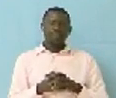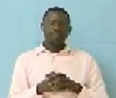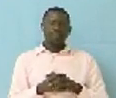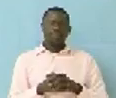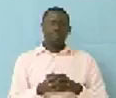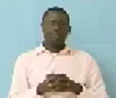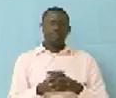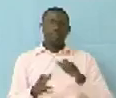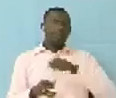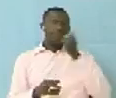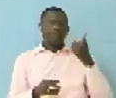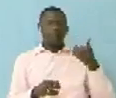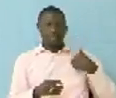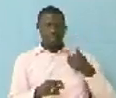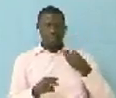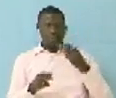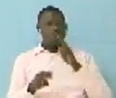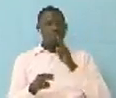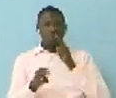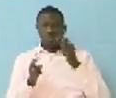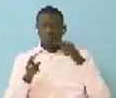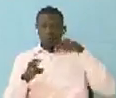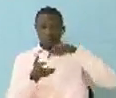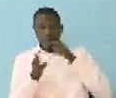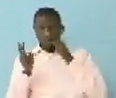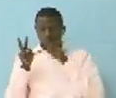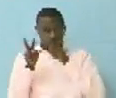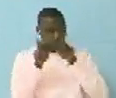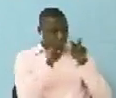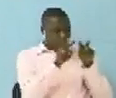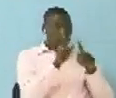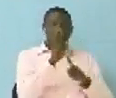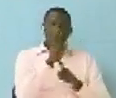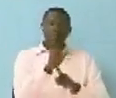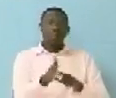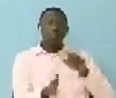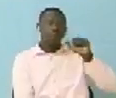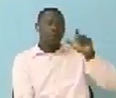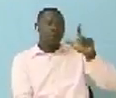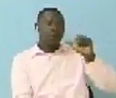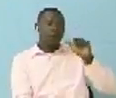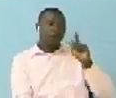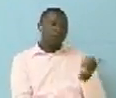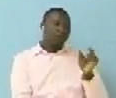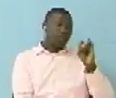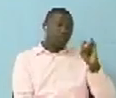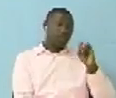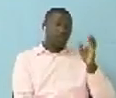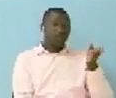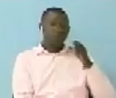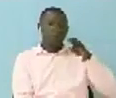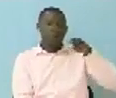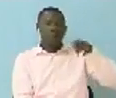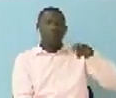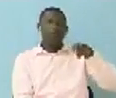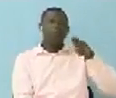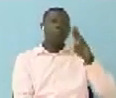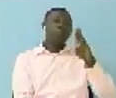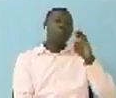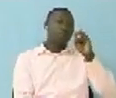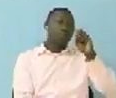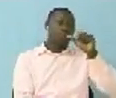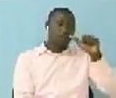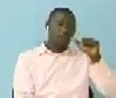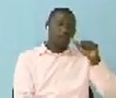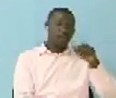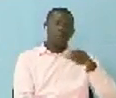And the observers who were there, Alaji Martin and Musa Jammeh, according to Alaji Martin, they were reporting directly